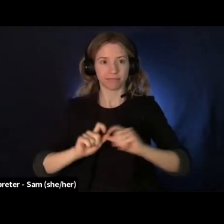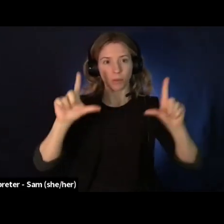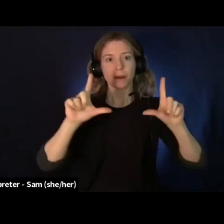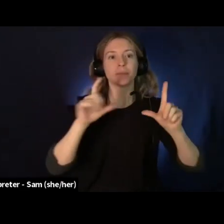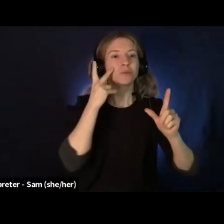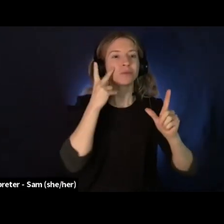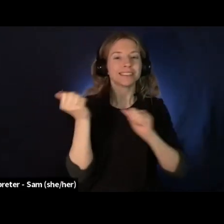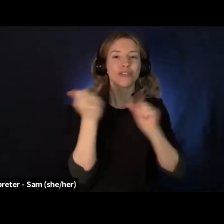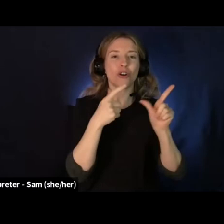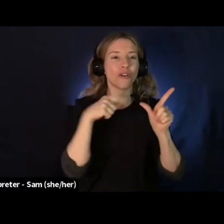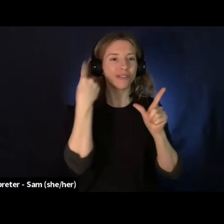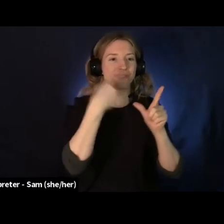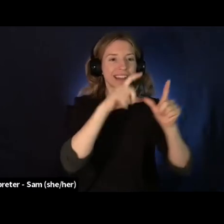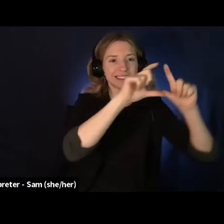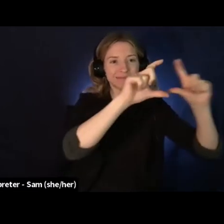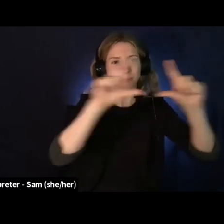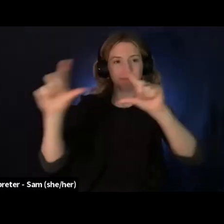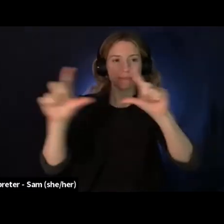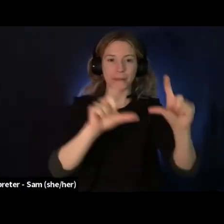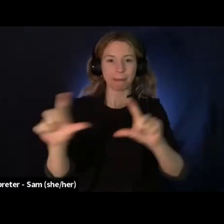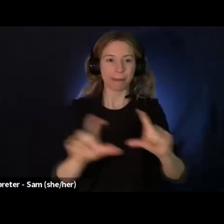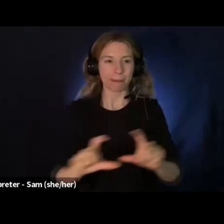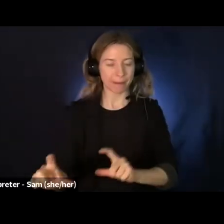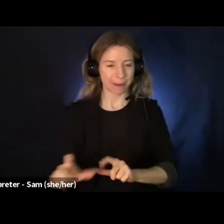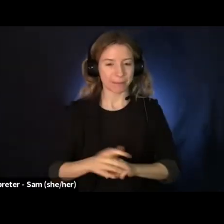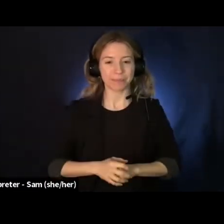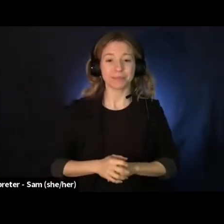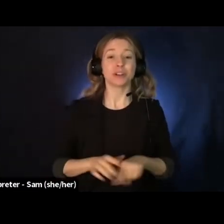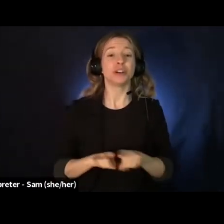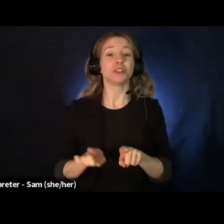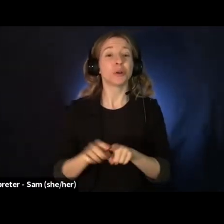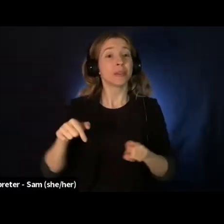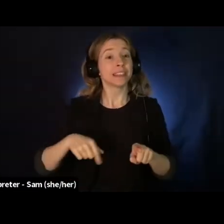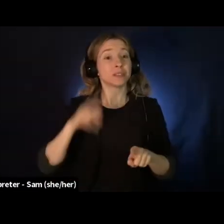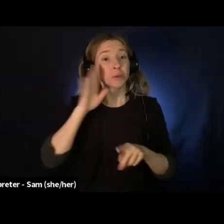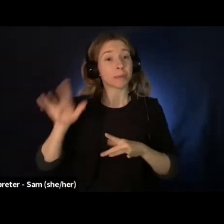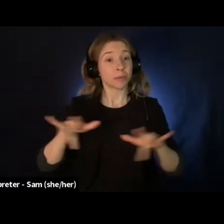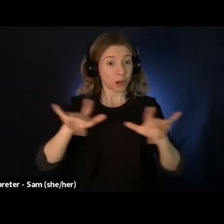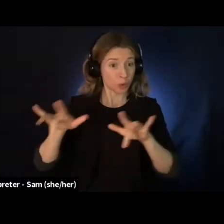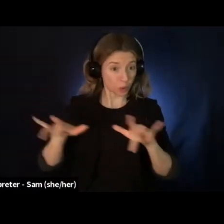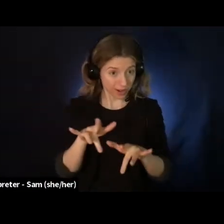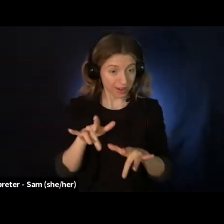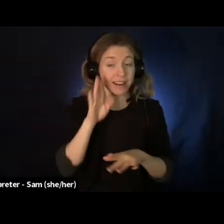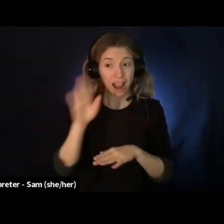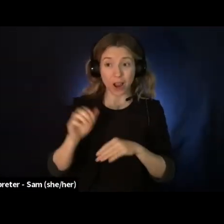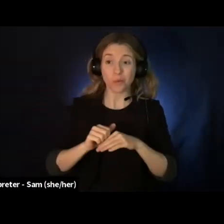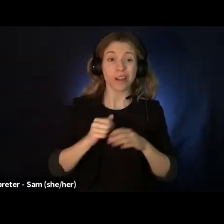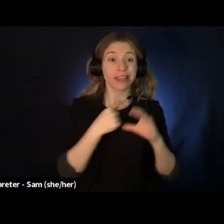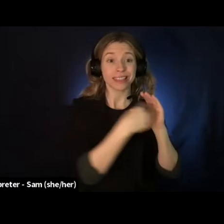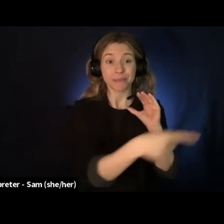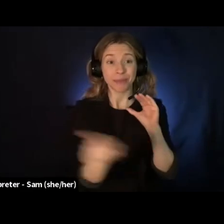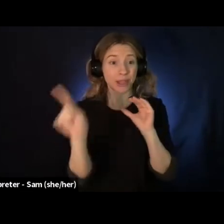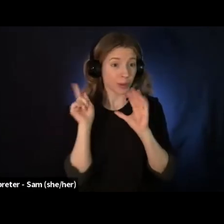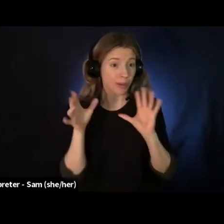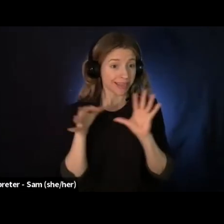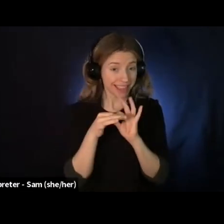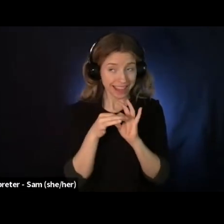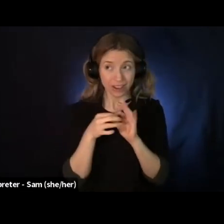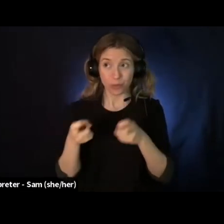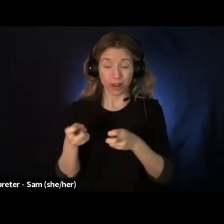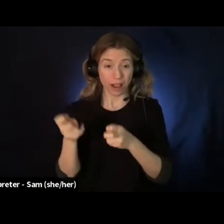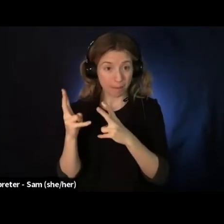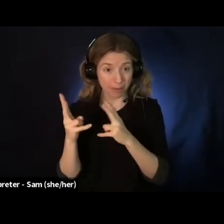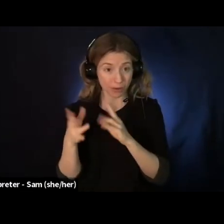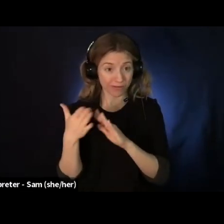available on the Roundtable's website and YouTube channel. I will email you a link to that when it is ready. And that is it for me. It is my distinct